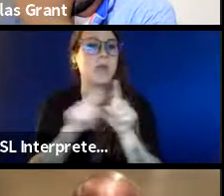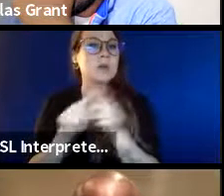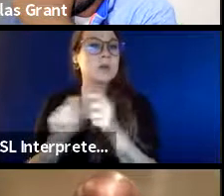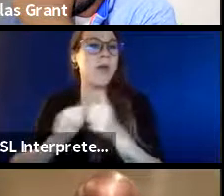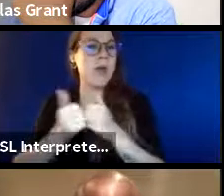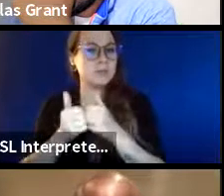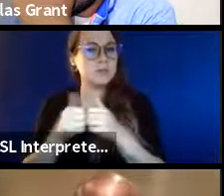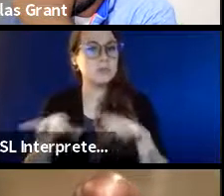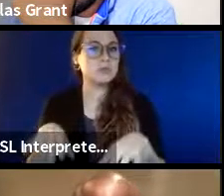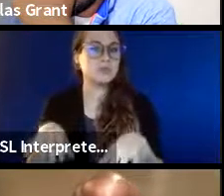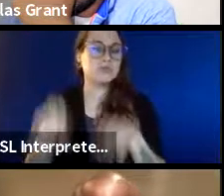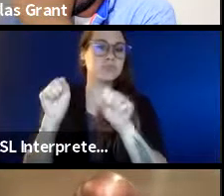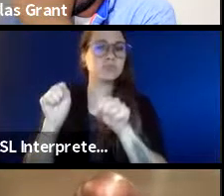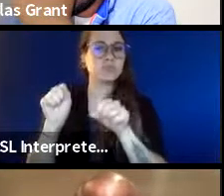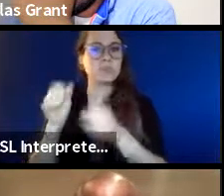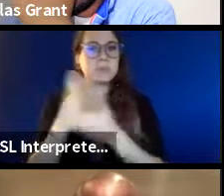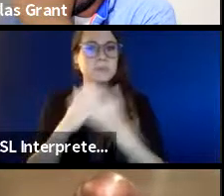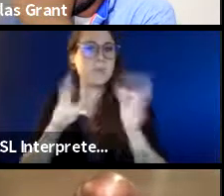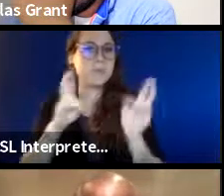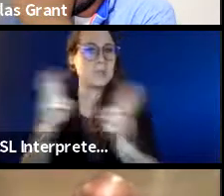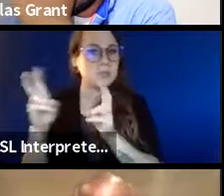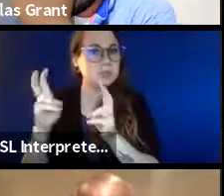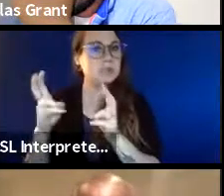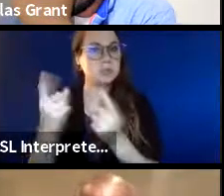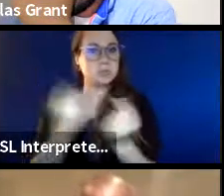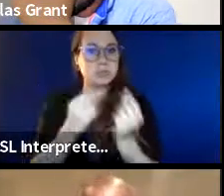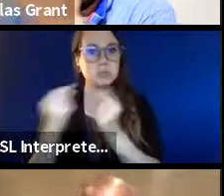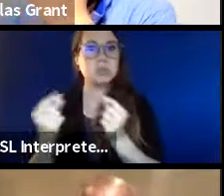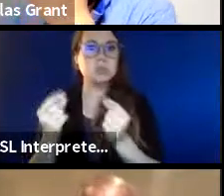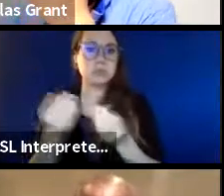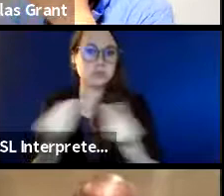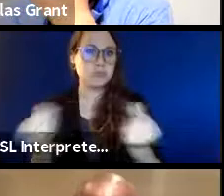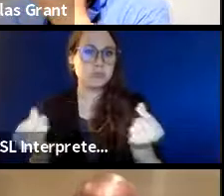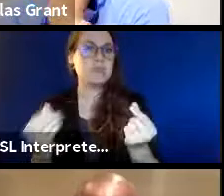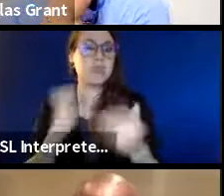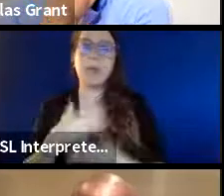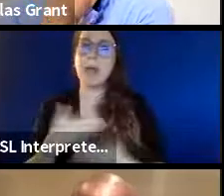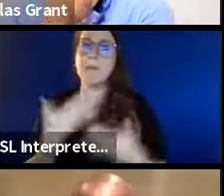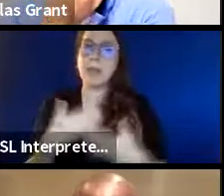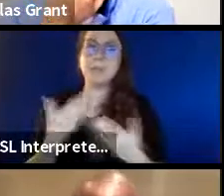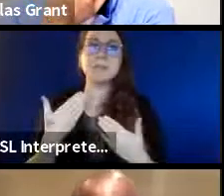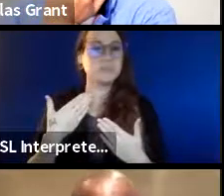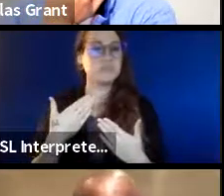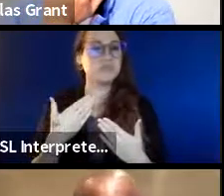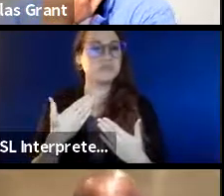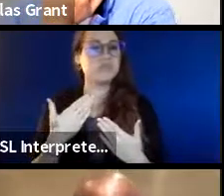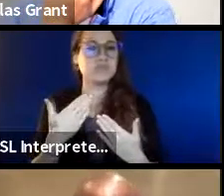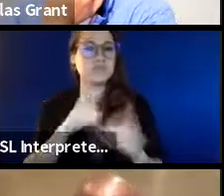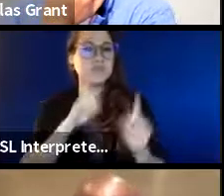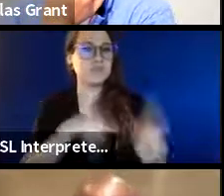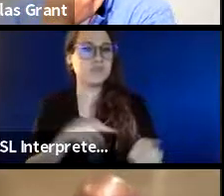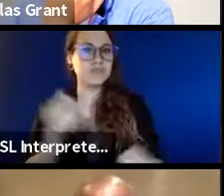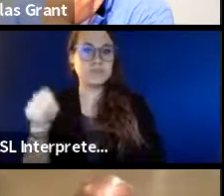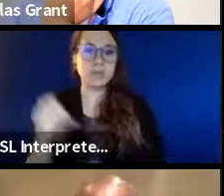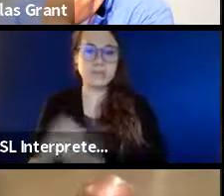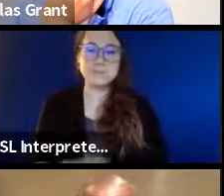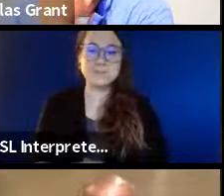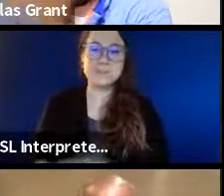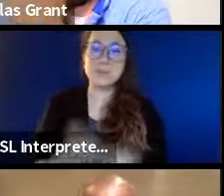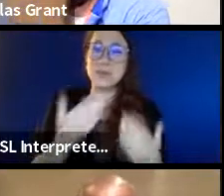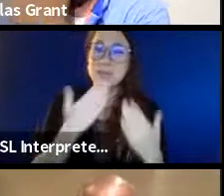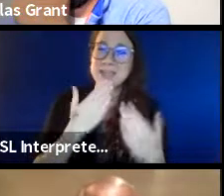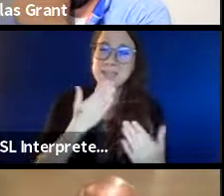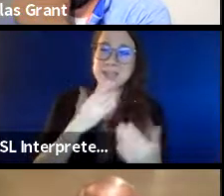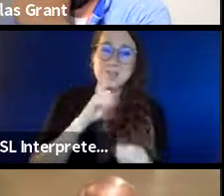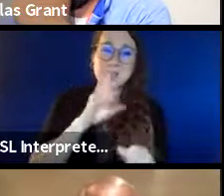that people may be trying to skirt the law around. So happy to indulge there. Thank you, Commissioner. All right, thank you so much for that